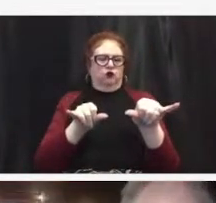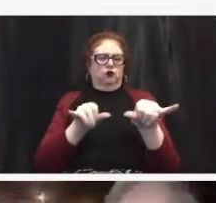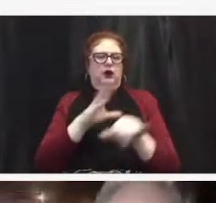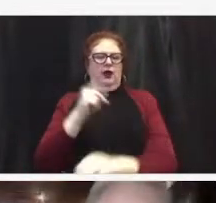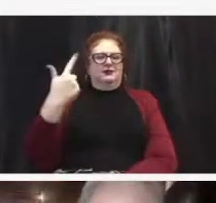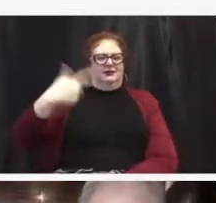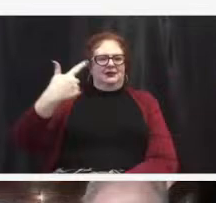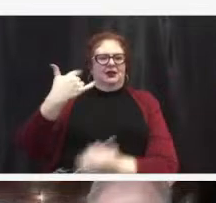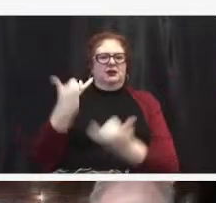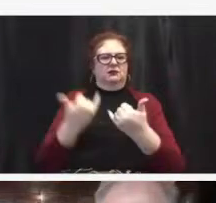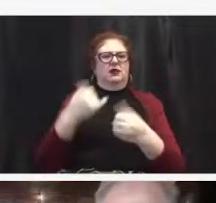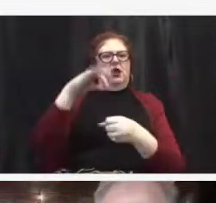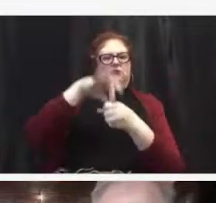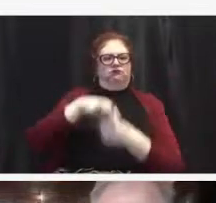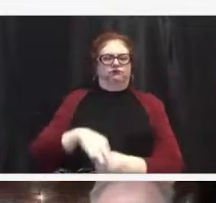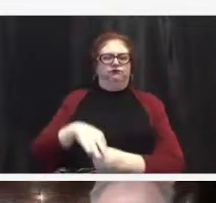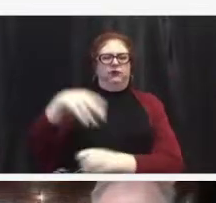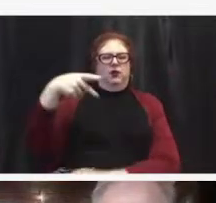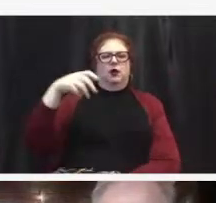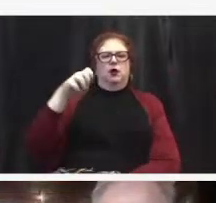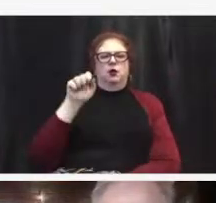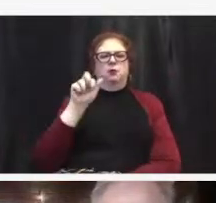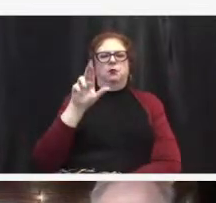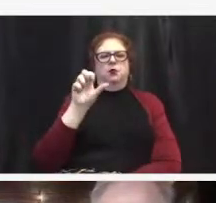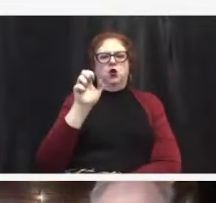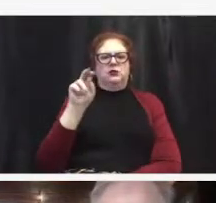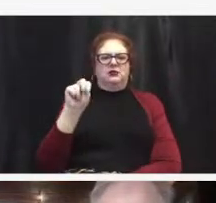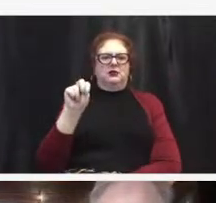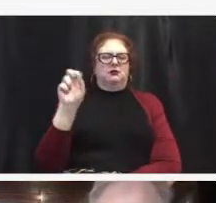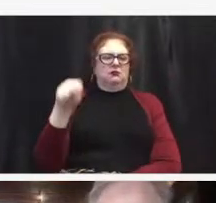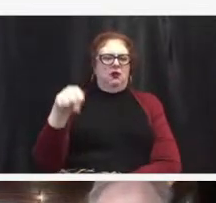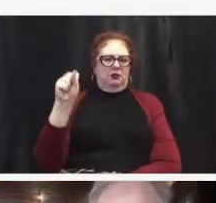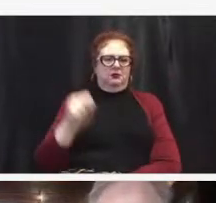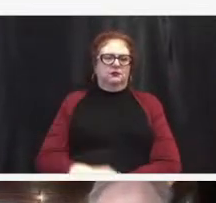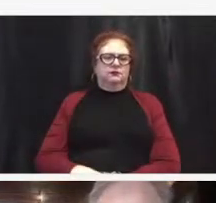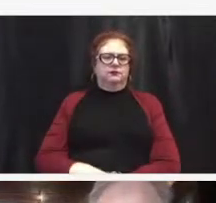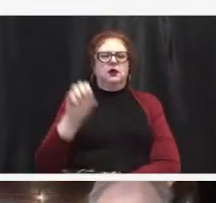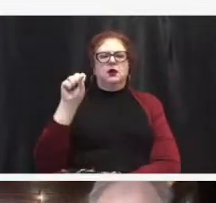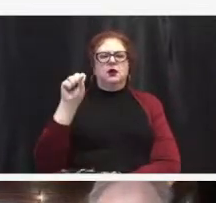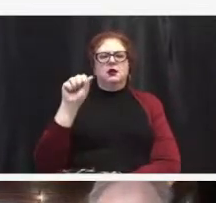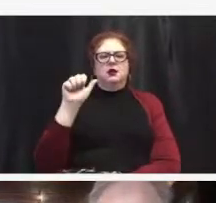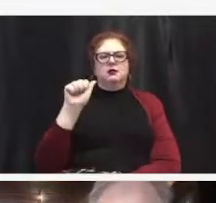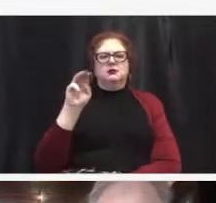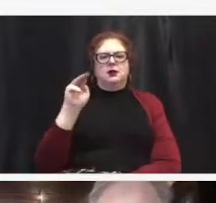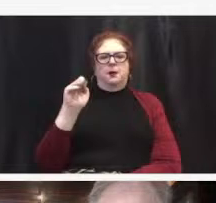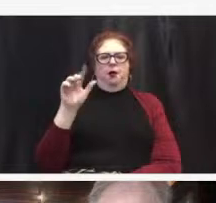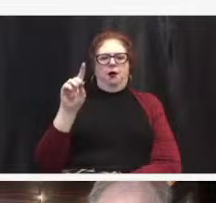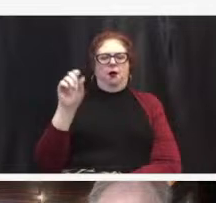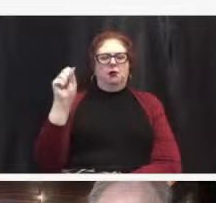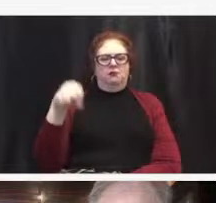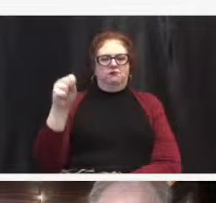please? Person? Yes. Samad? Yes.